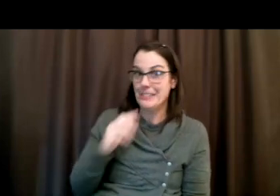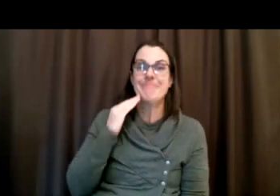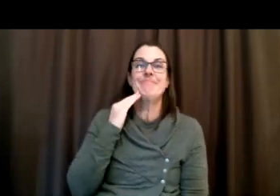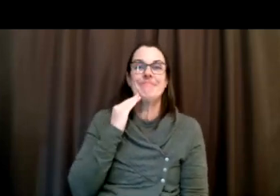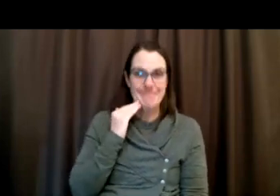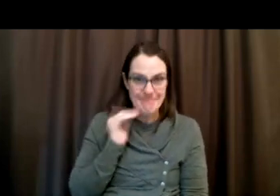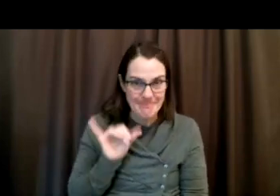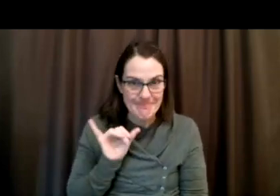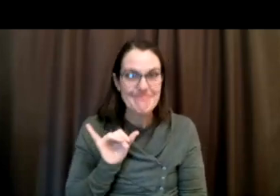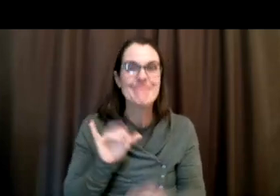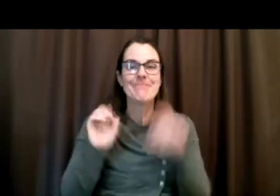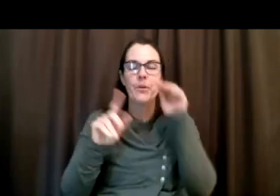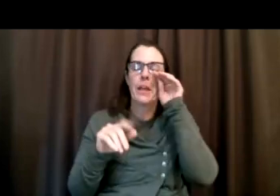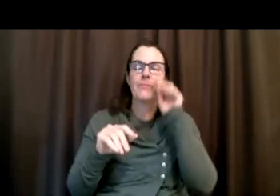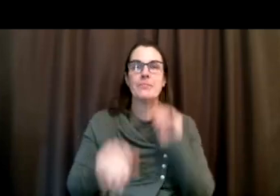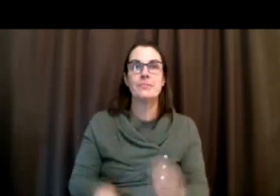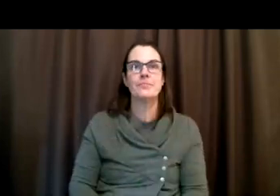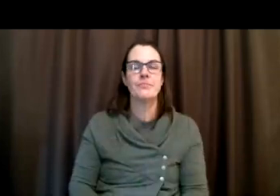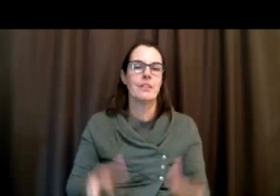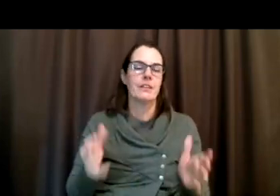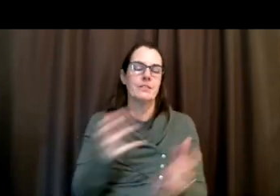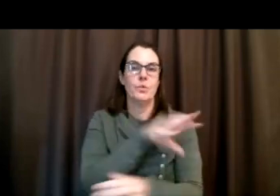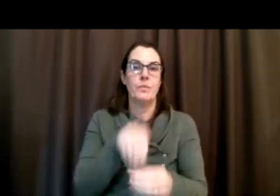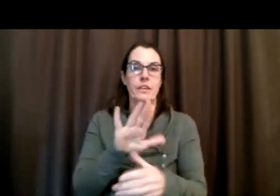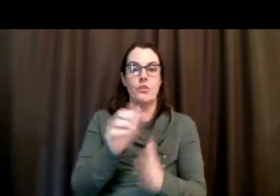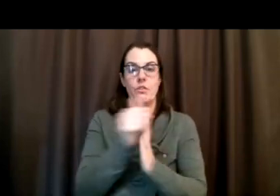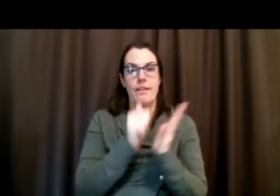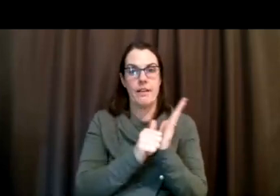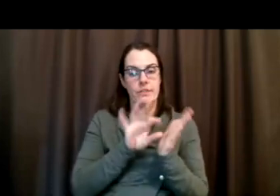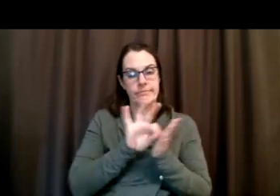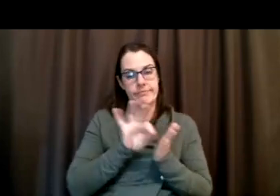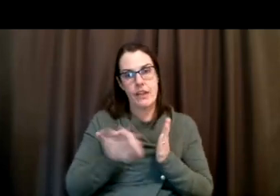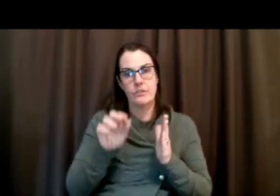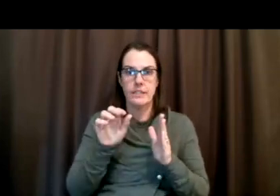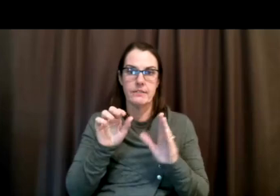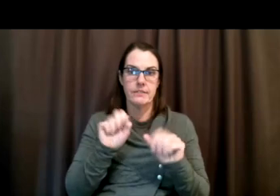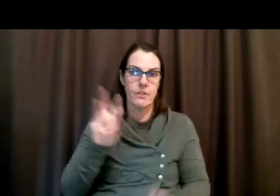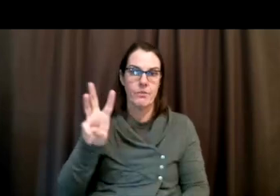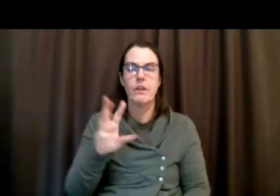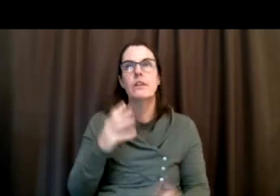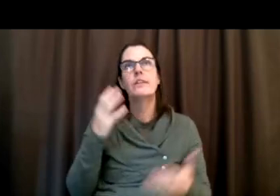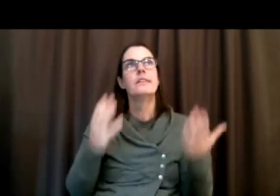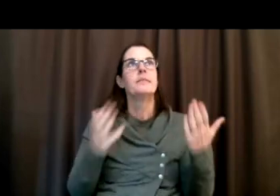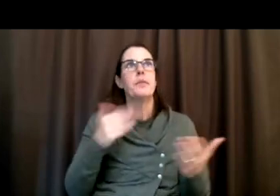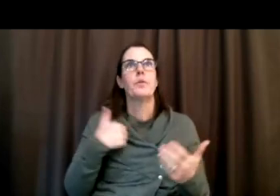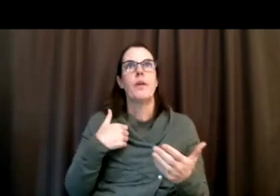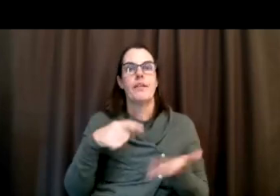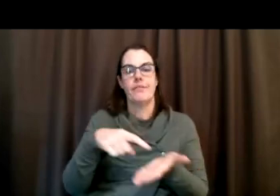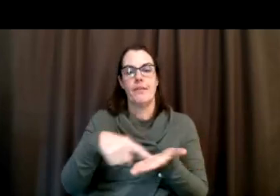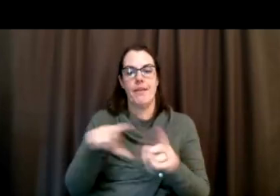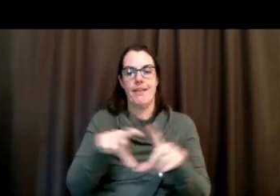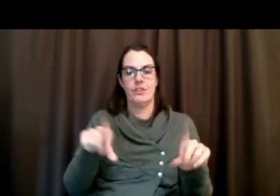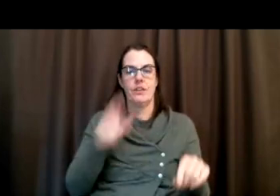so generally within your accounting software, let's just say you create a paycheck for an individual, right? It'll list out the salary